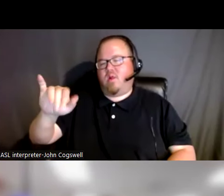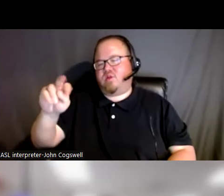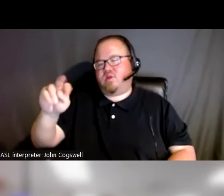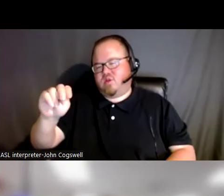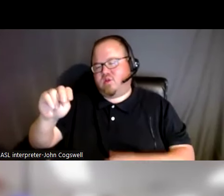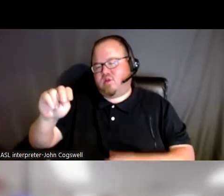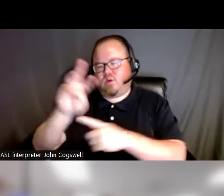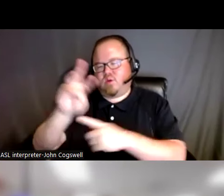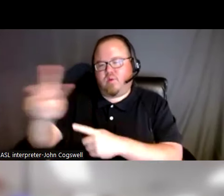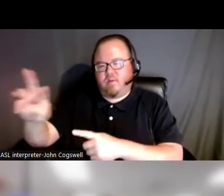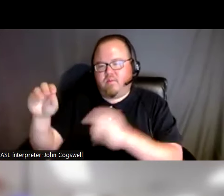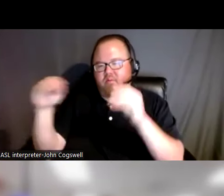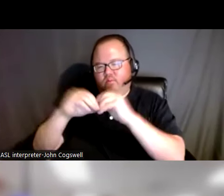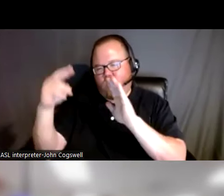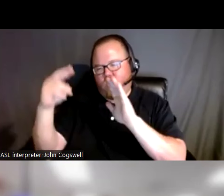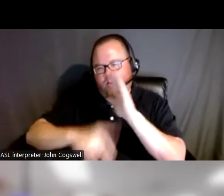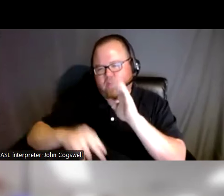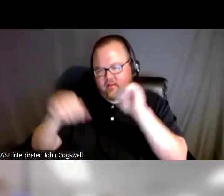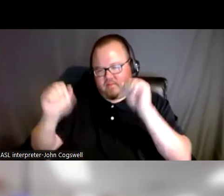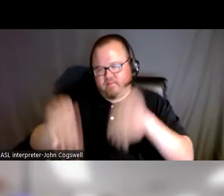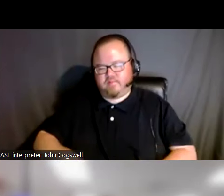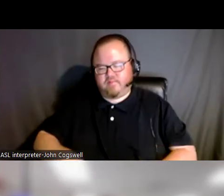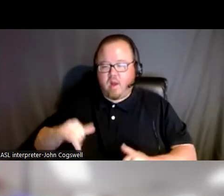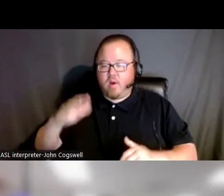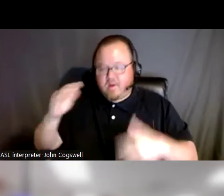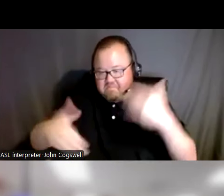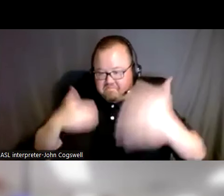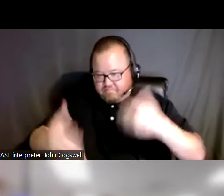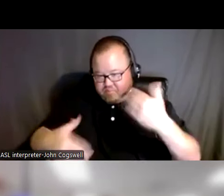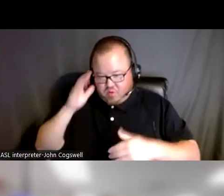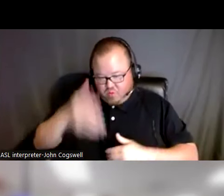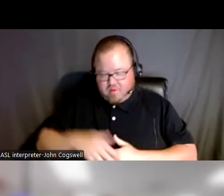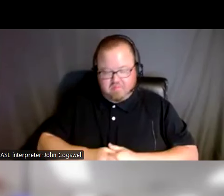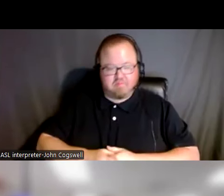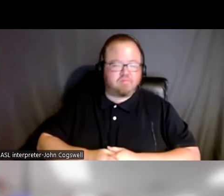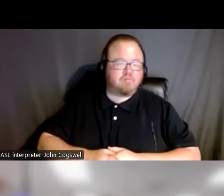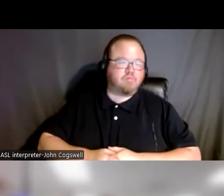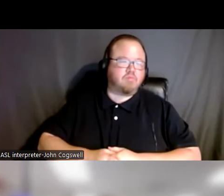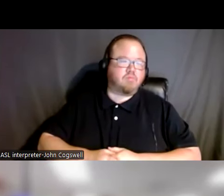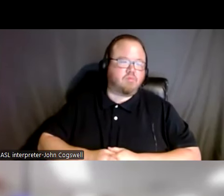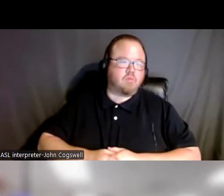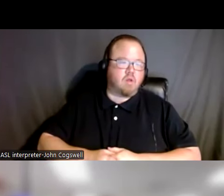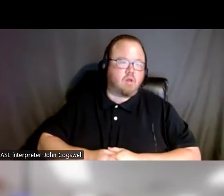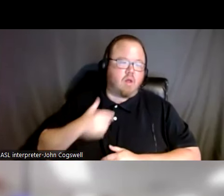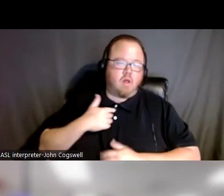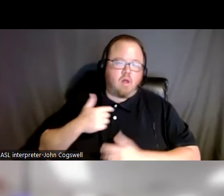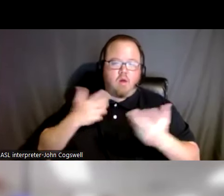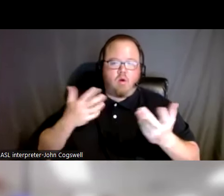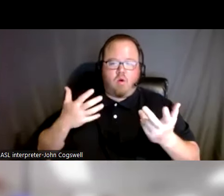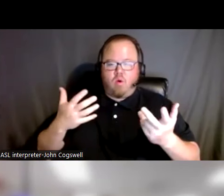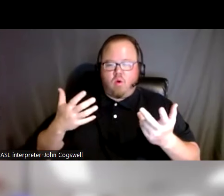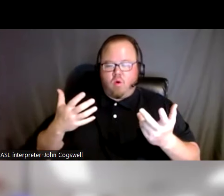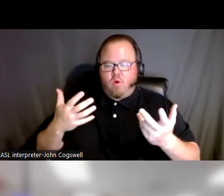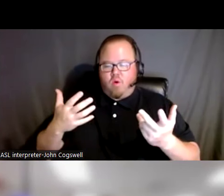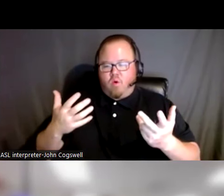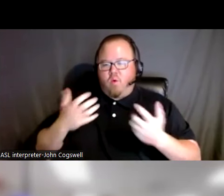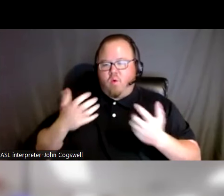about it. So as we move along, I would like to